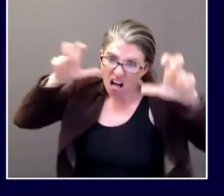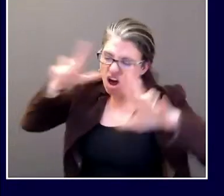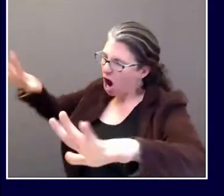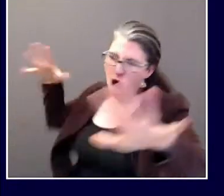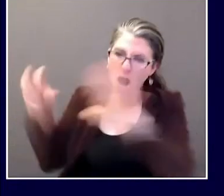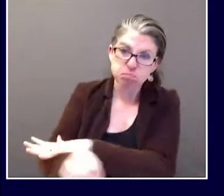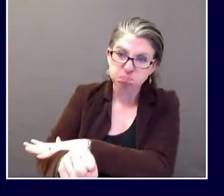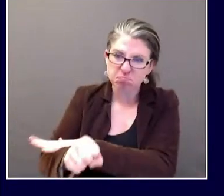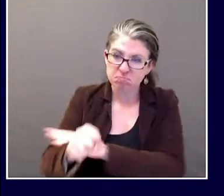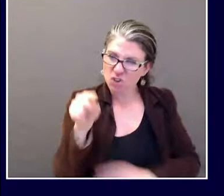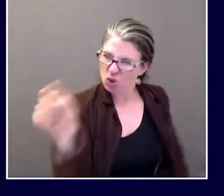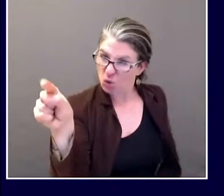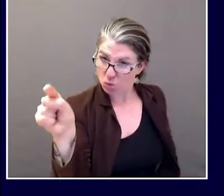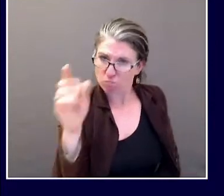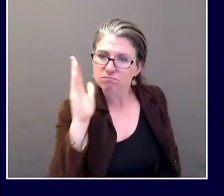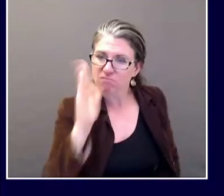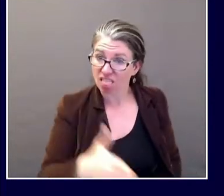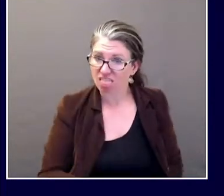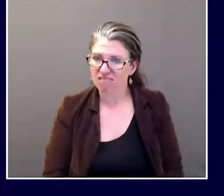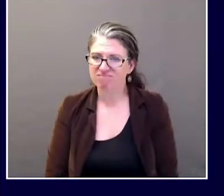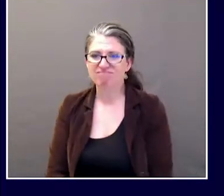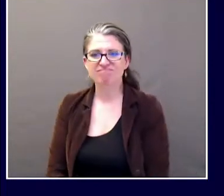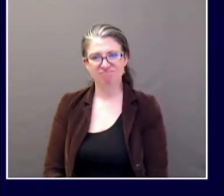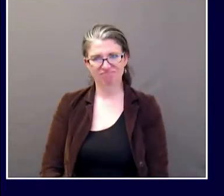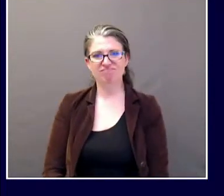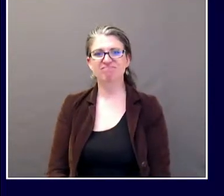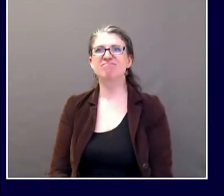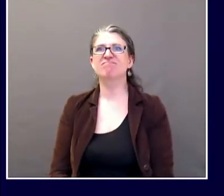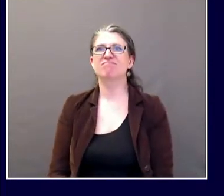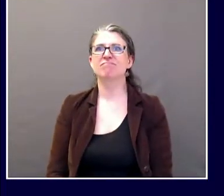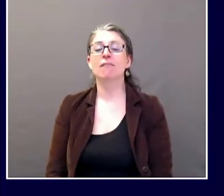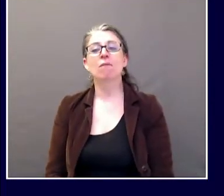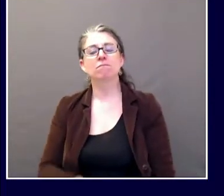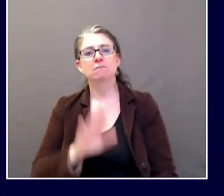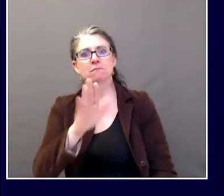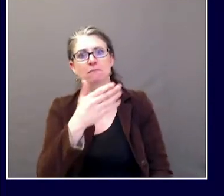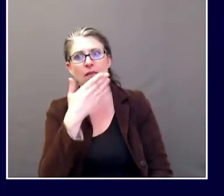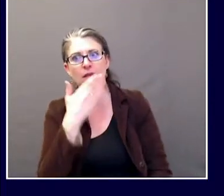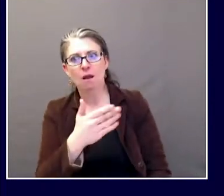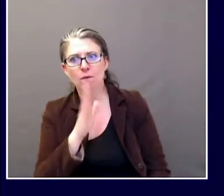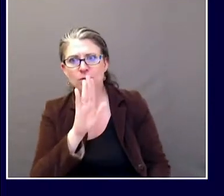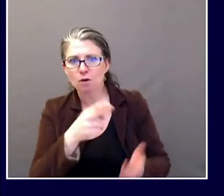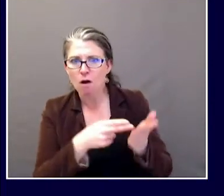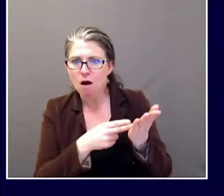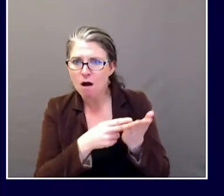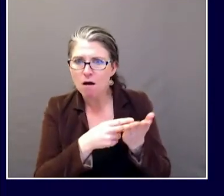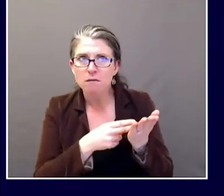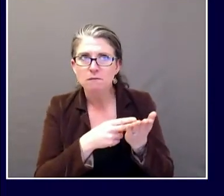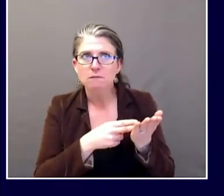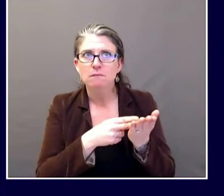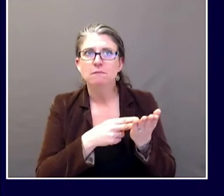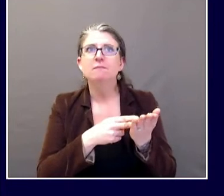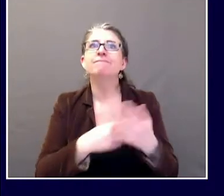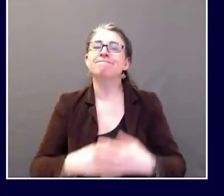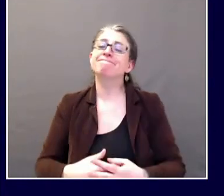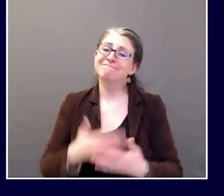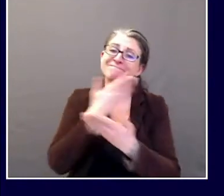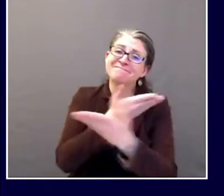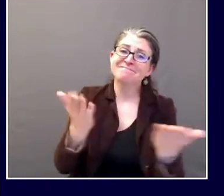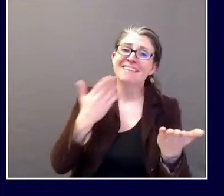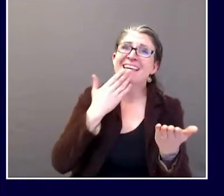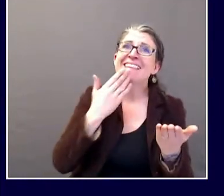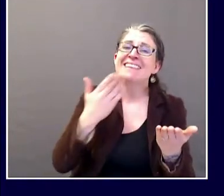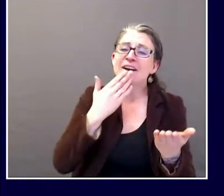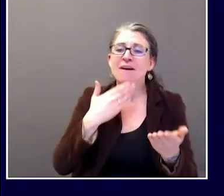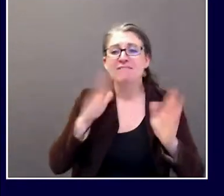that. You bet, Patrick. And thank you all for your questions this afternoon. And thank everyone who's watching for taking some time out of your